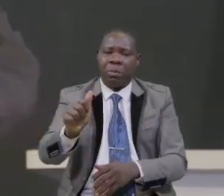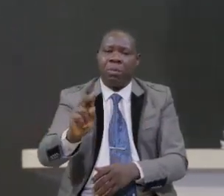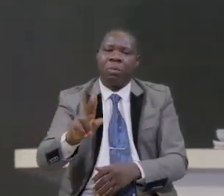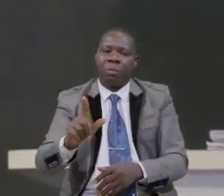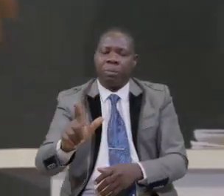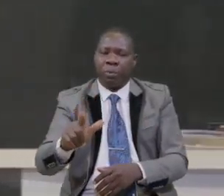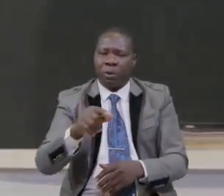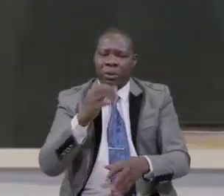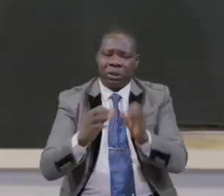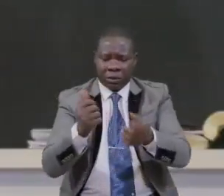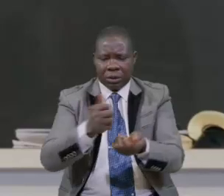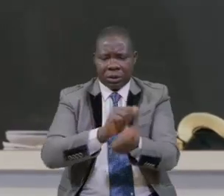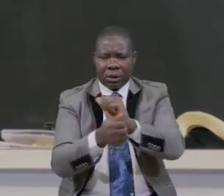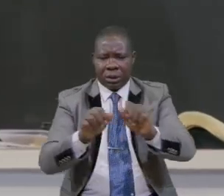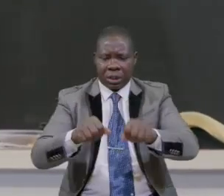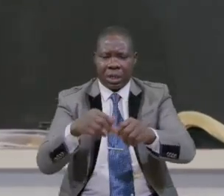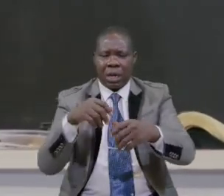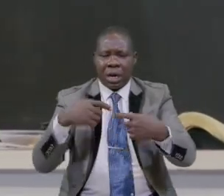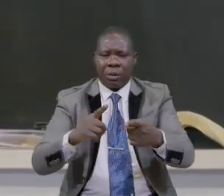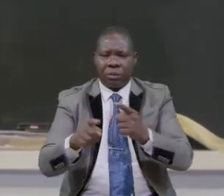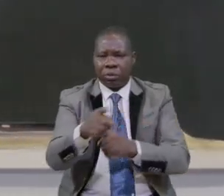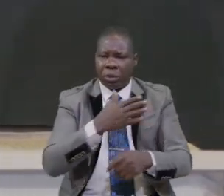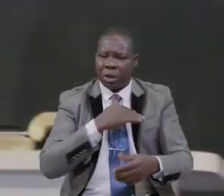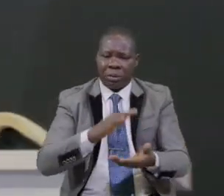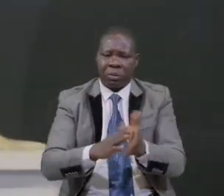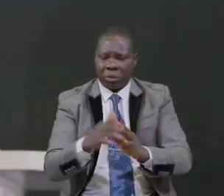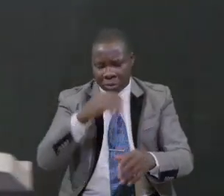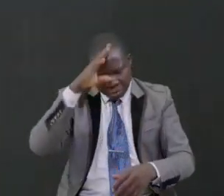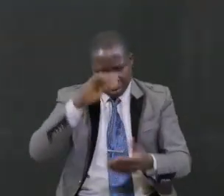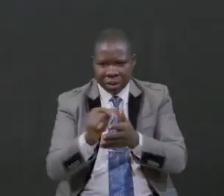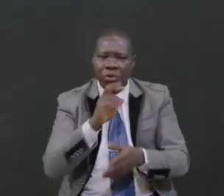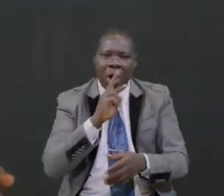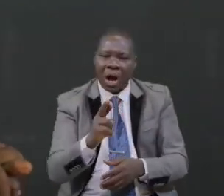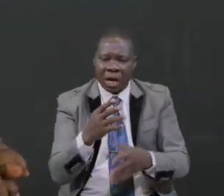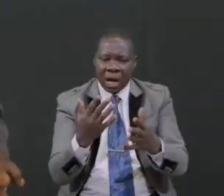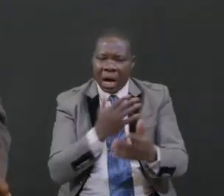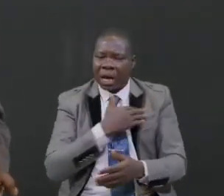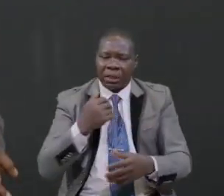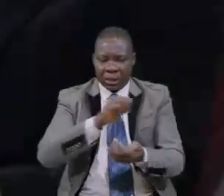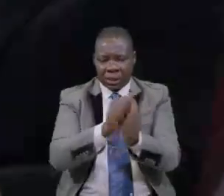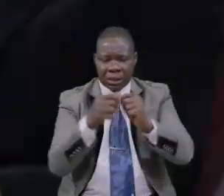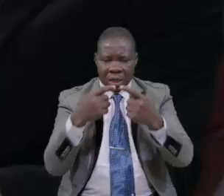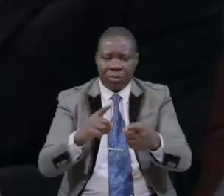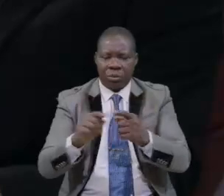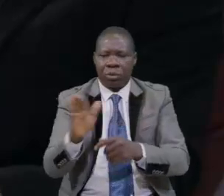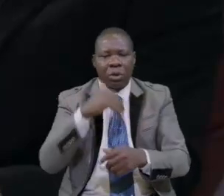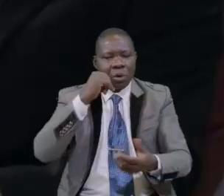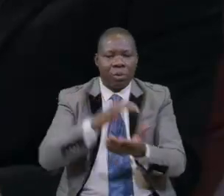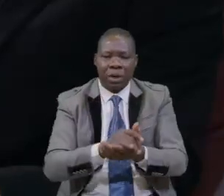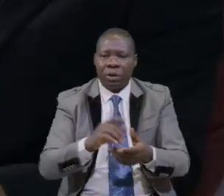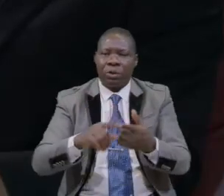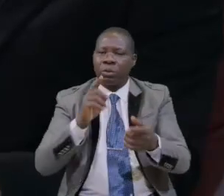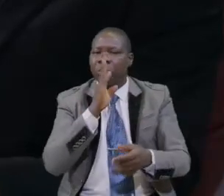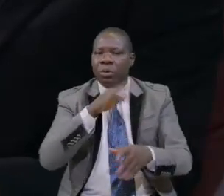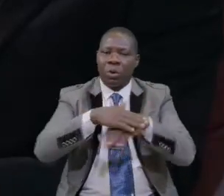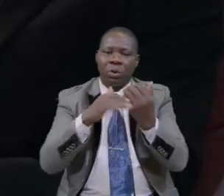be, and a change can happen to your wife and she will be all she needs to be in Jesus' name. And